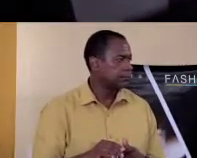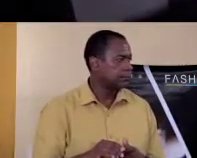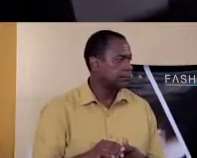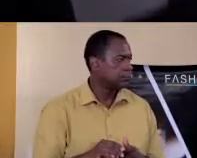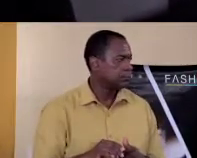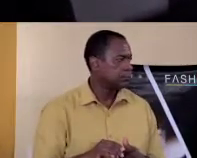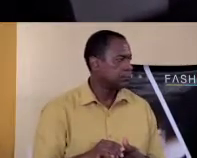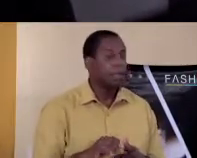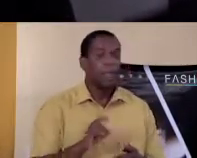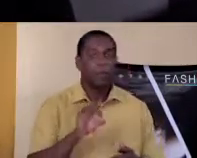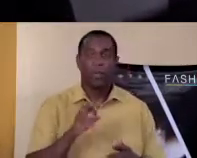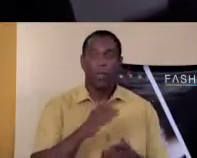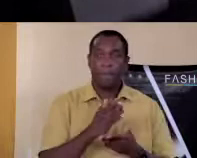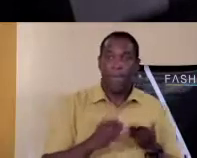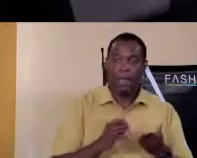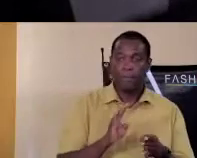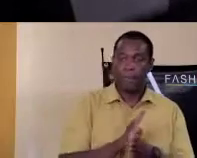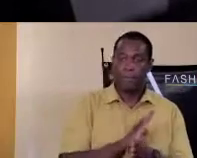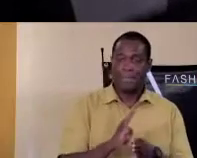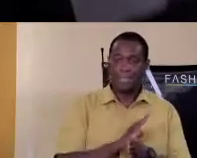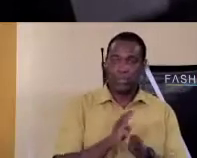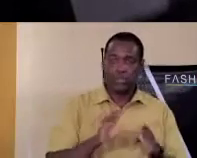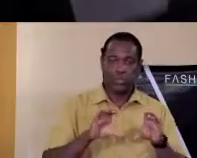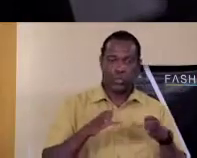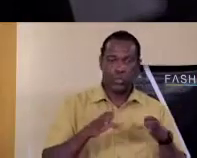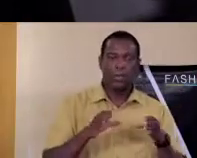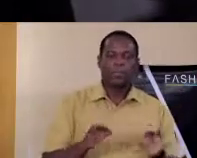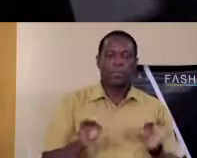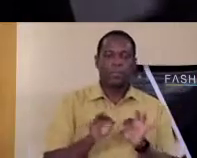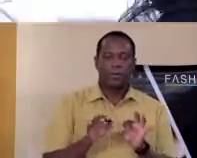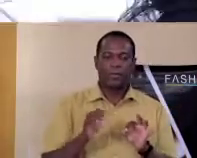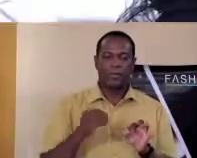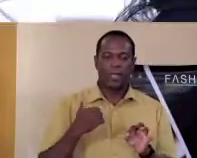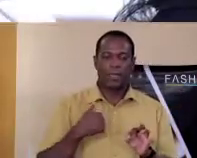means that you always must have on that problem-solving hat.